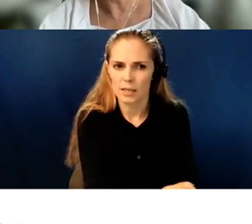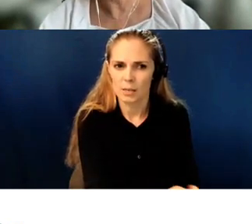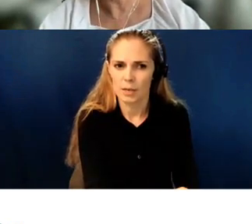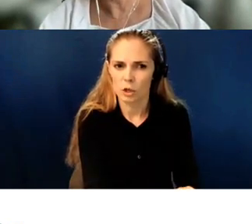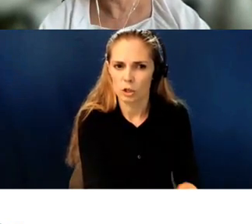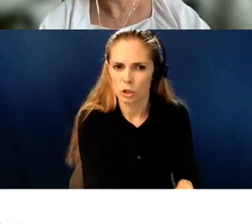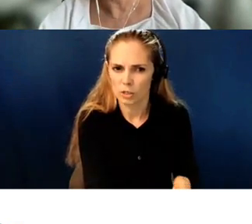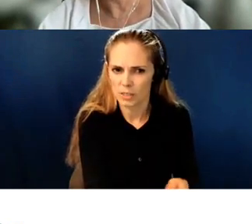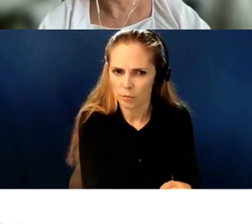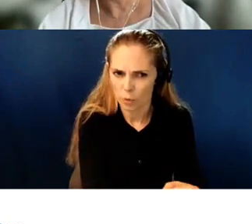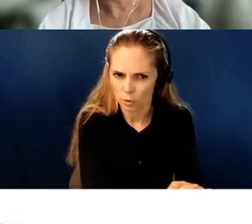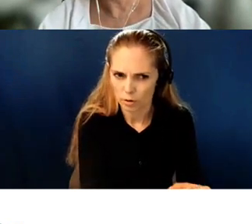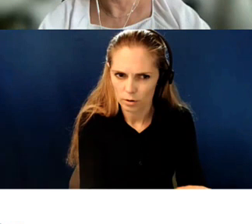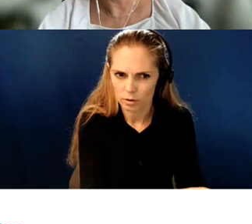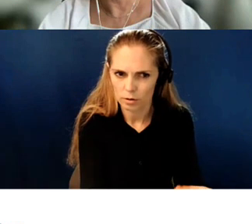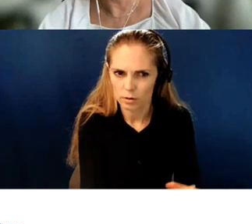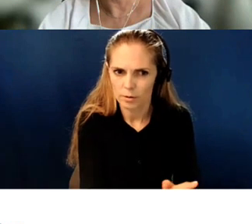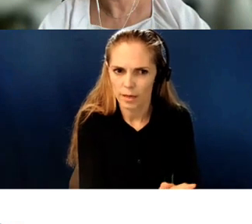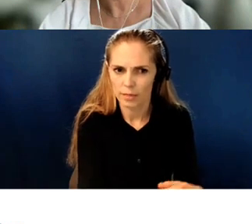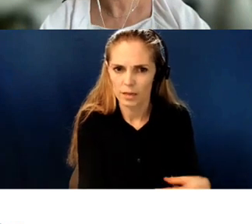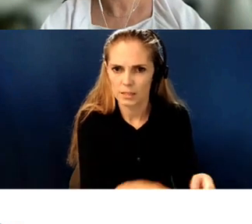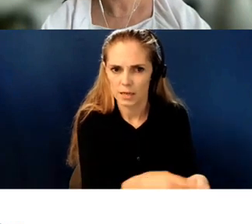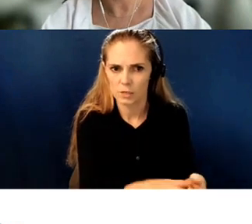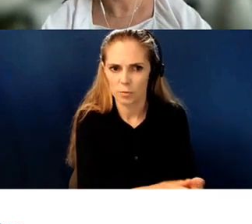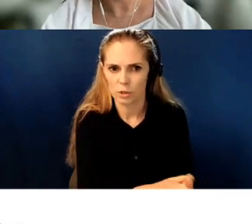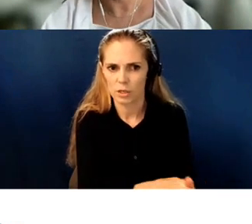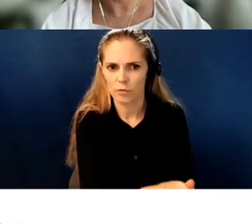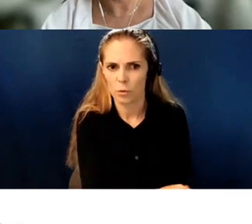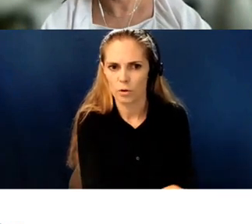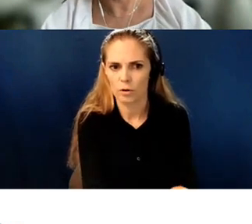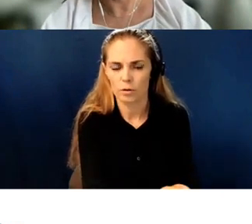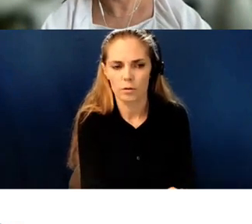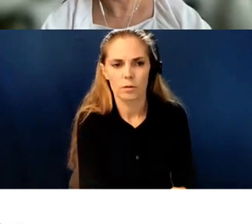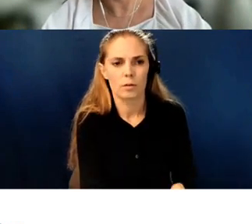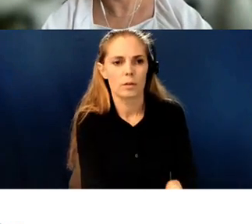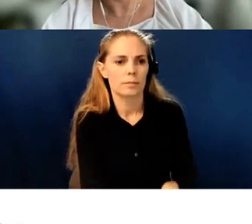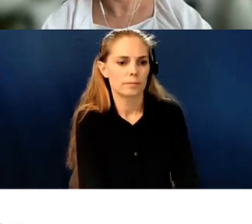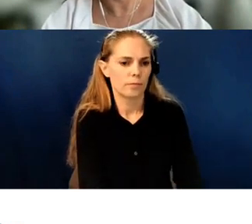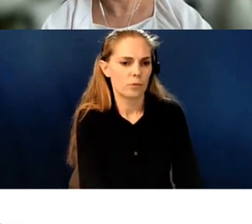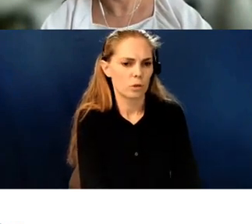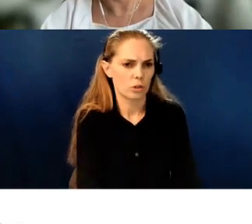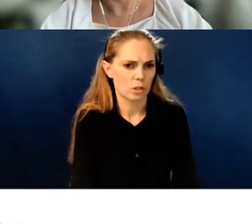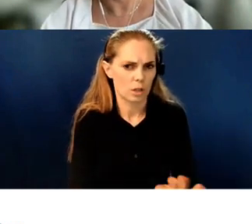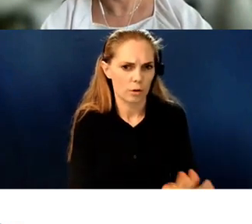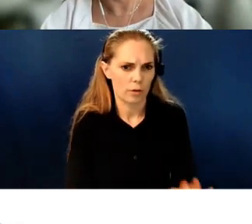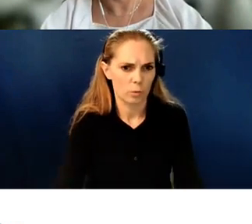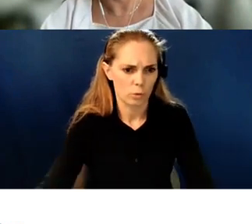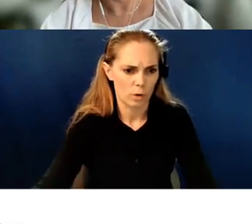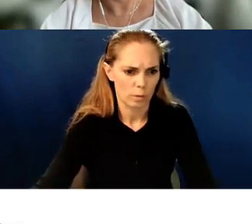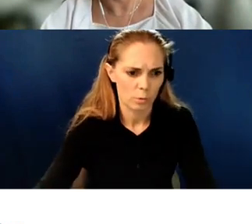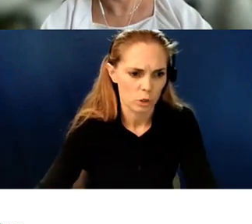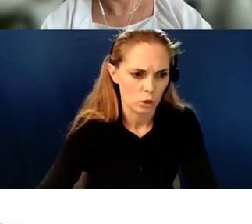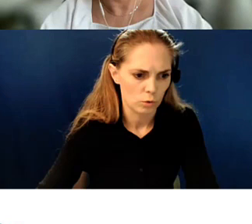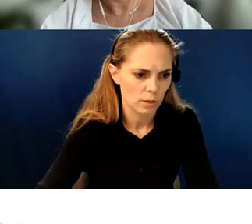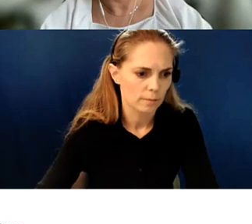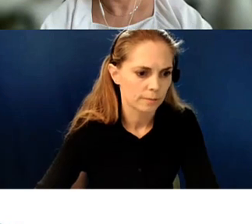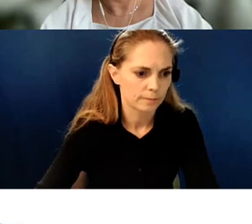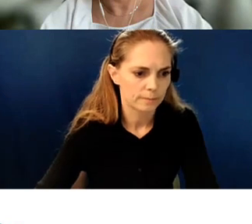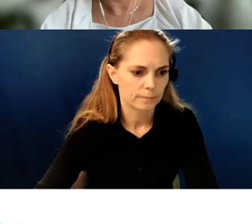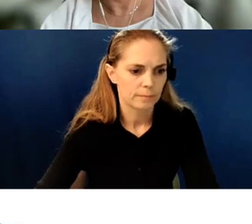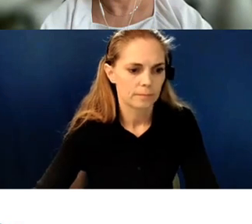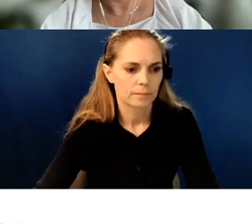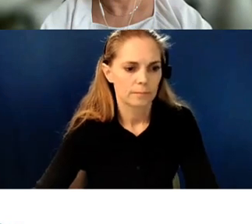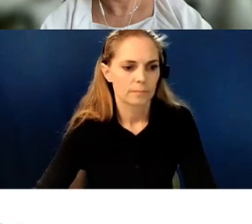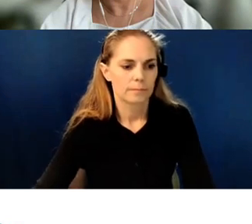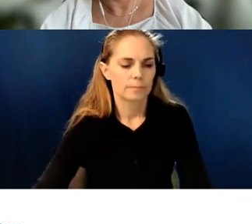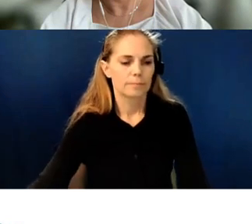Connect SMS onto your cell phone and then text from your cell phone? If you could just clarify which one I'm supposed to use.